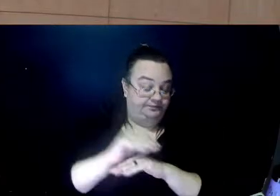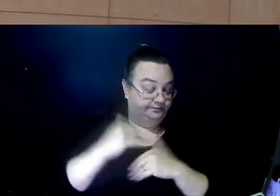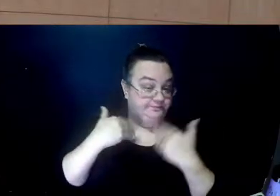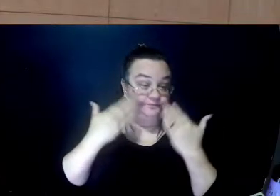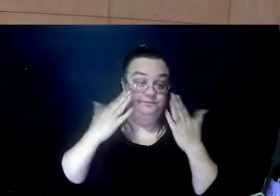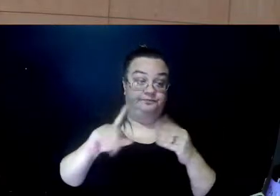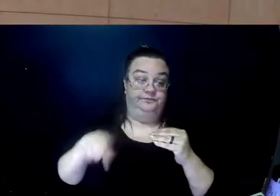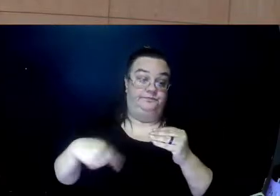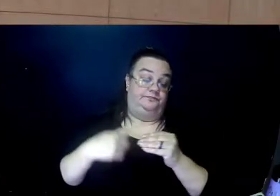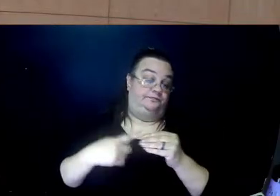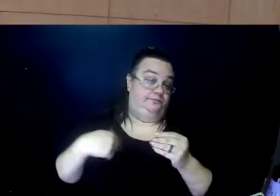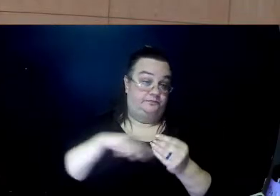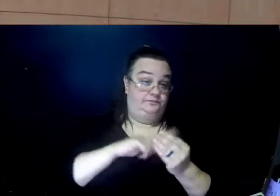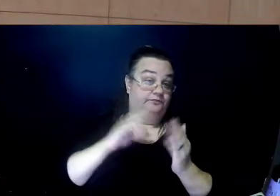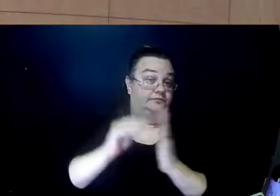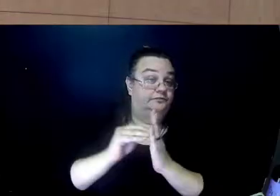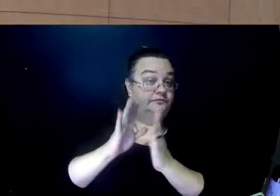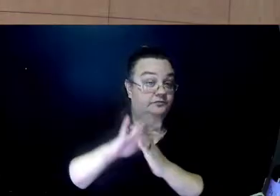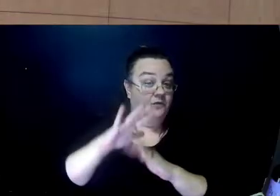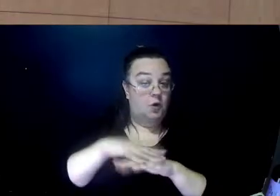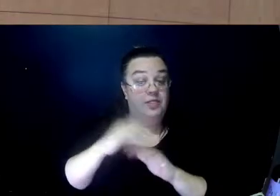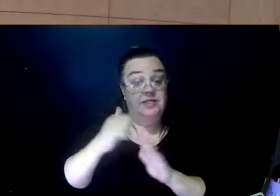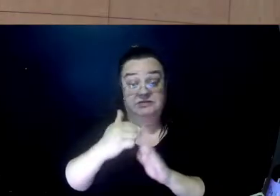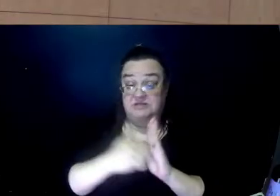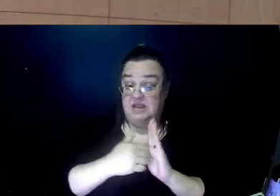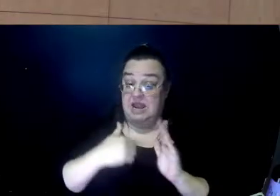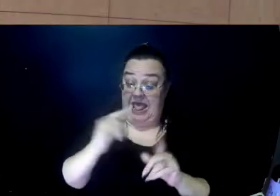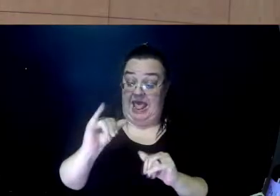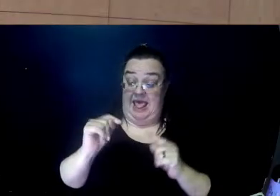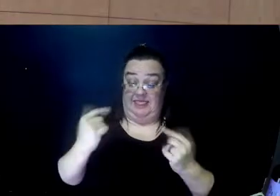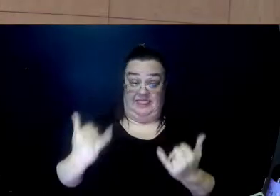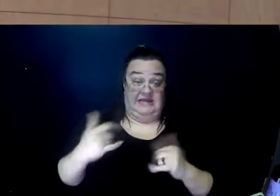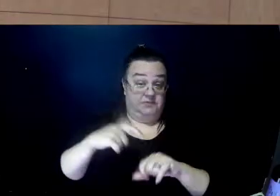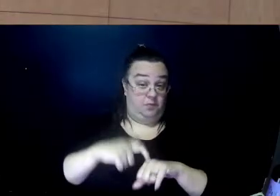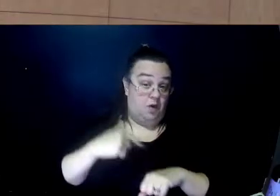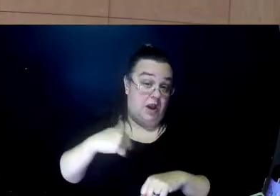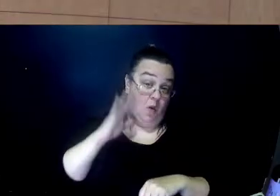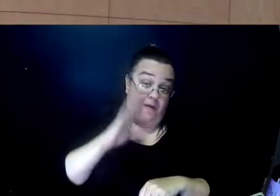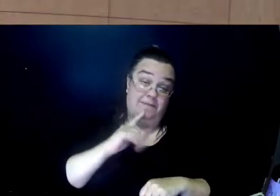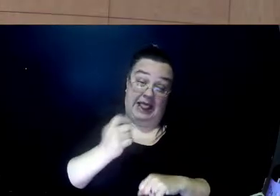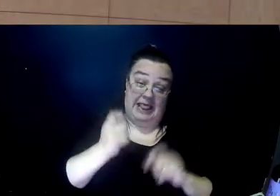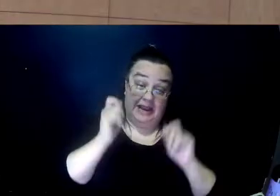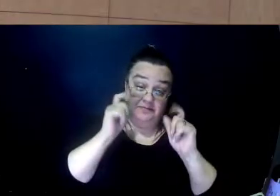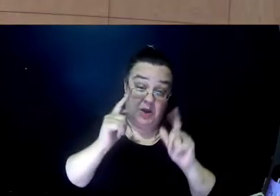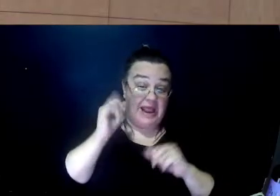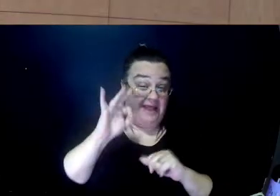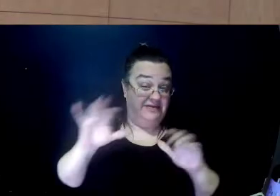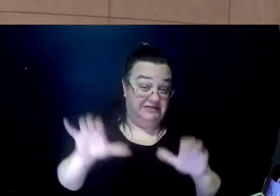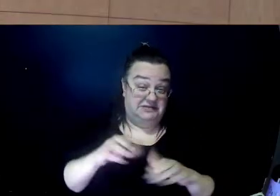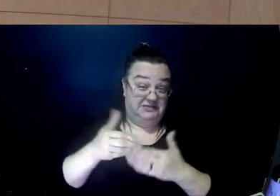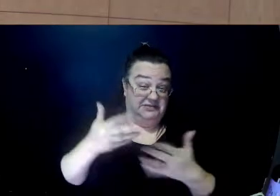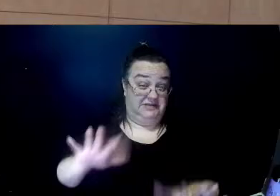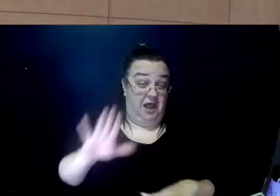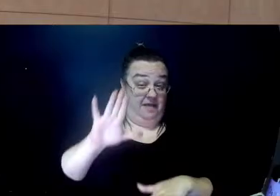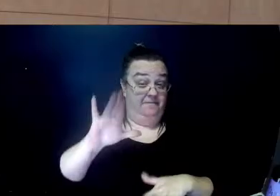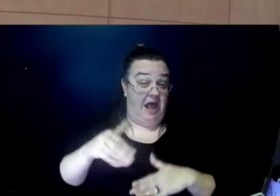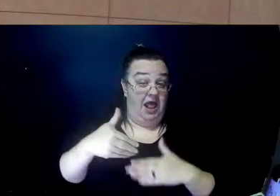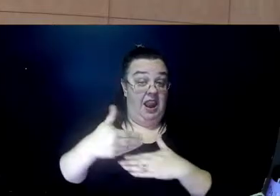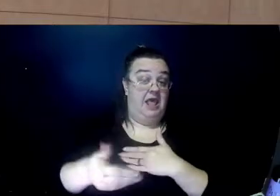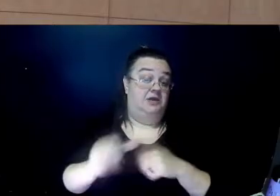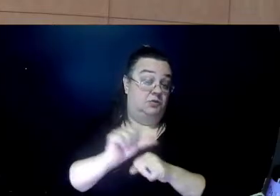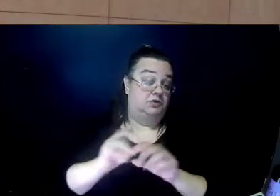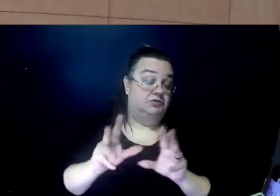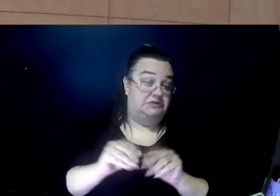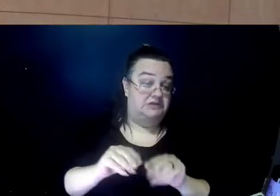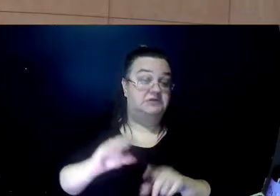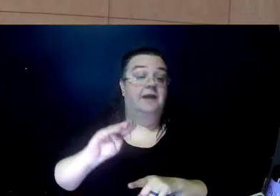when we put it on the agenda. I'd be a little surprised at this point if it's done by next work session. Okay, I Since-